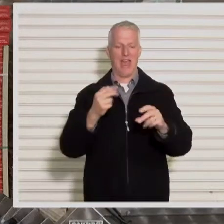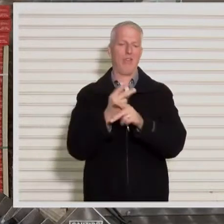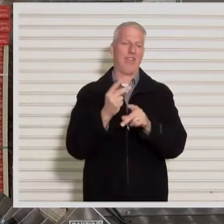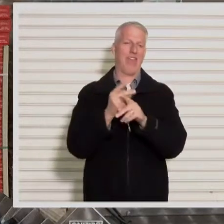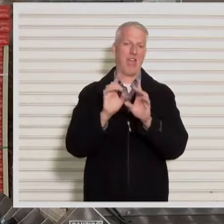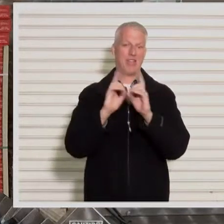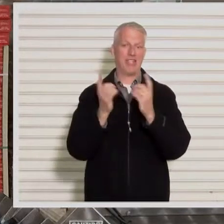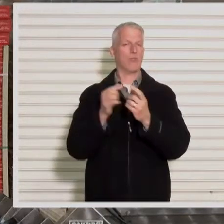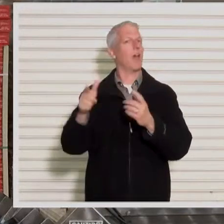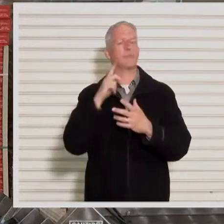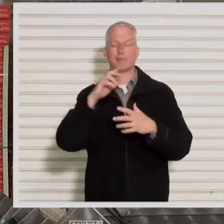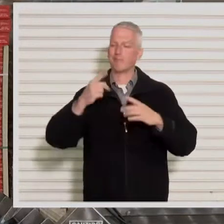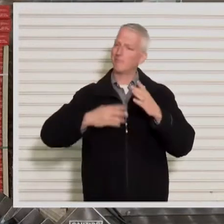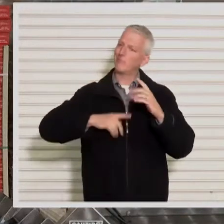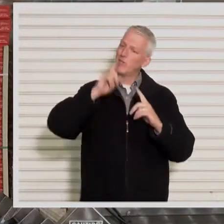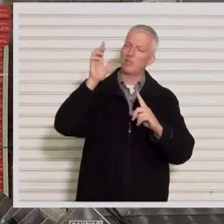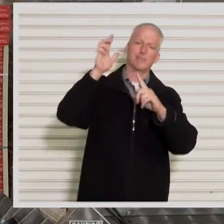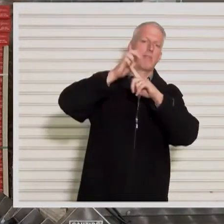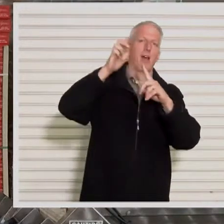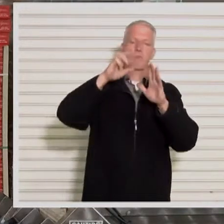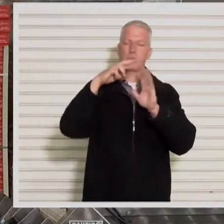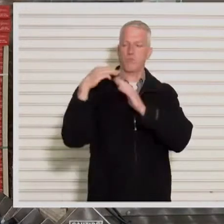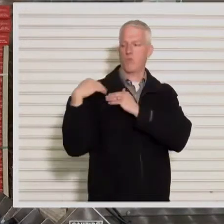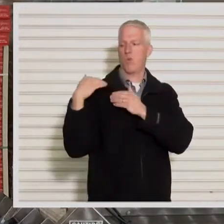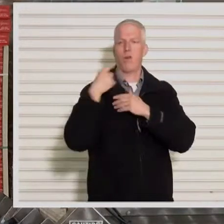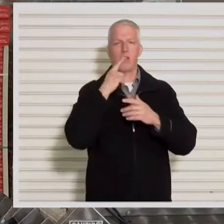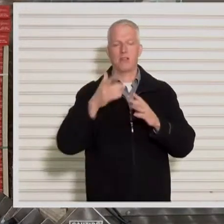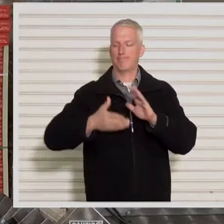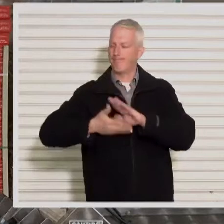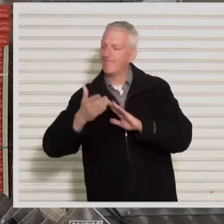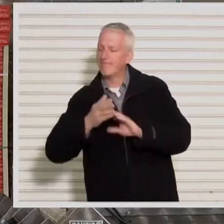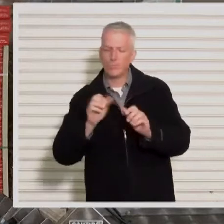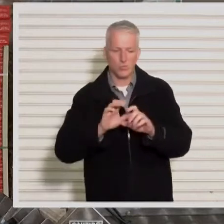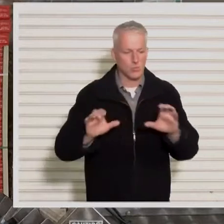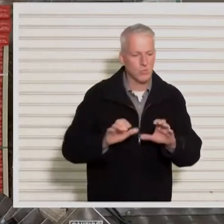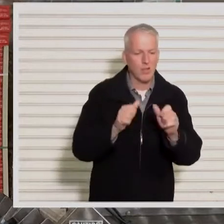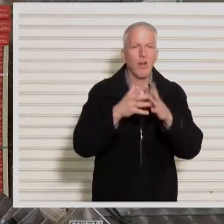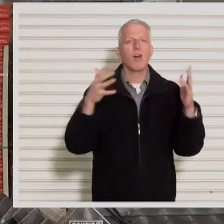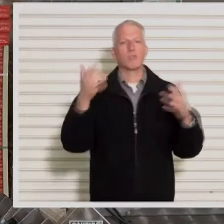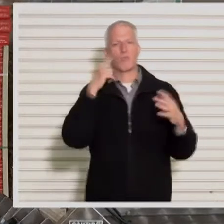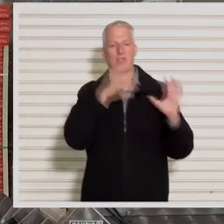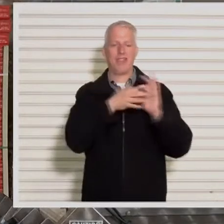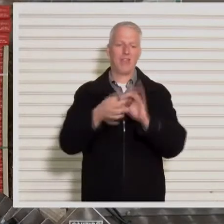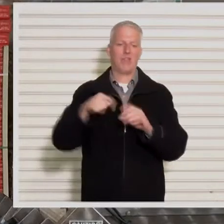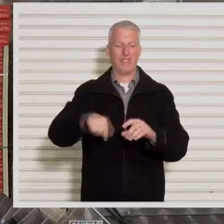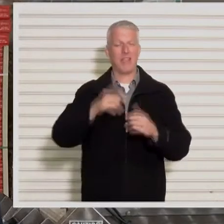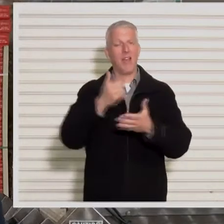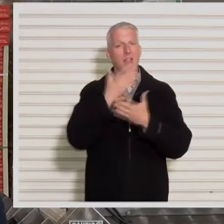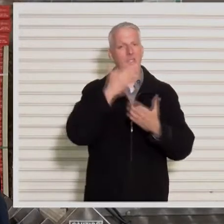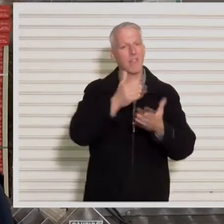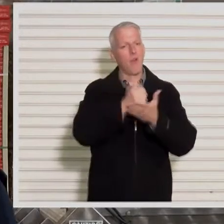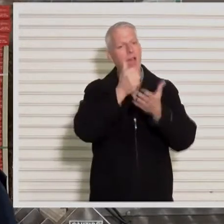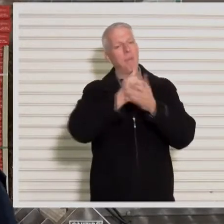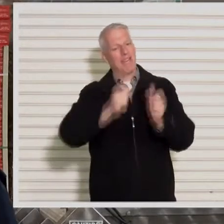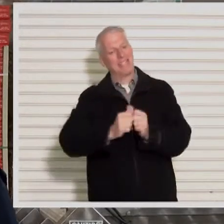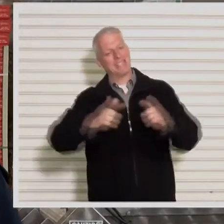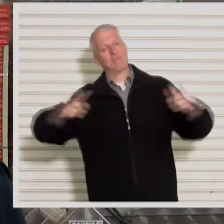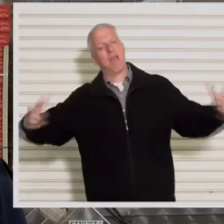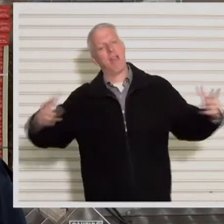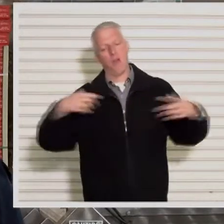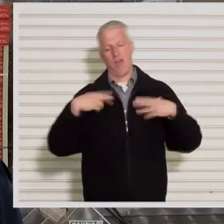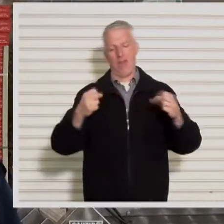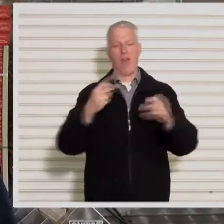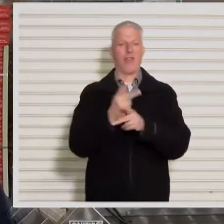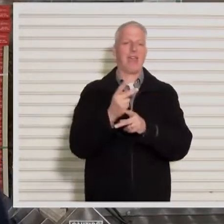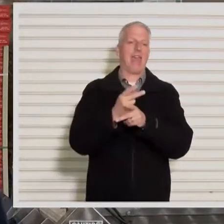in the efforts that we're highlighting today, and an elected representative. Thanks to the expansion of the healthcare district, thanks to everyone who's